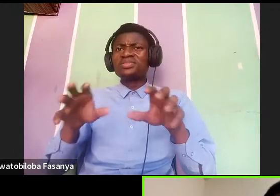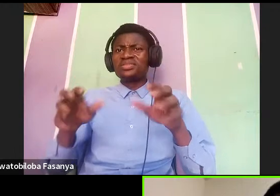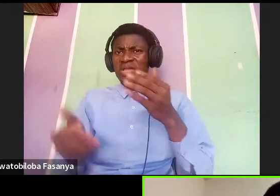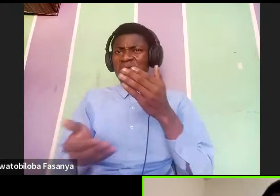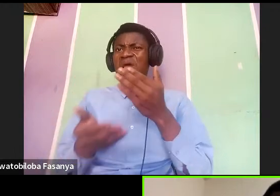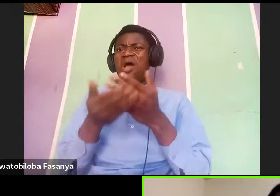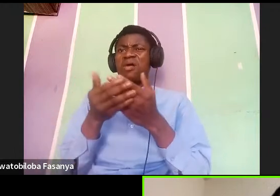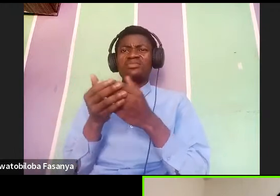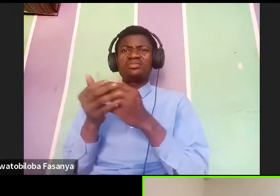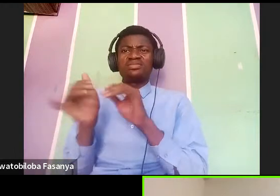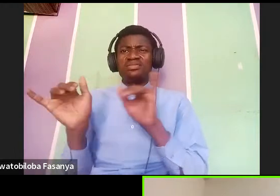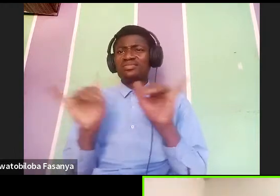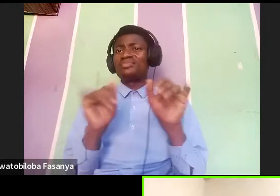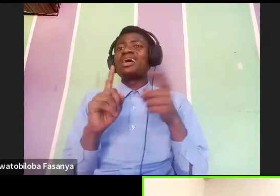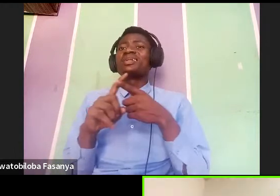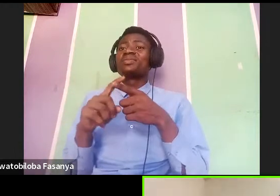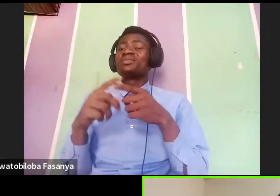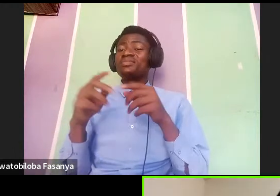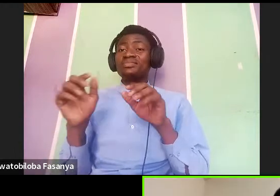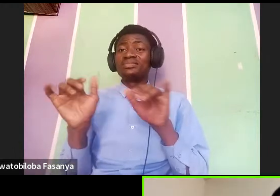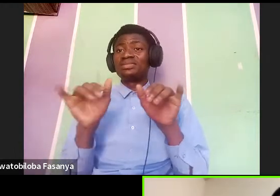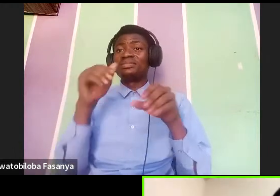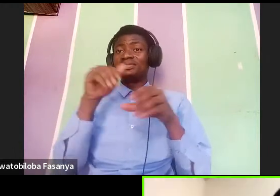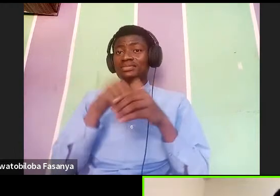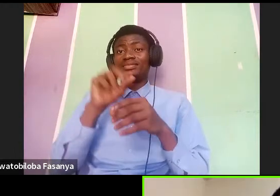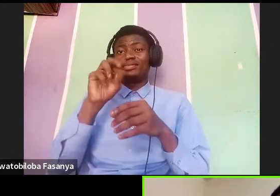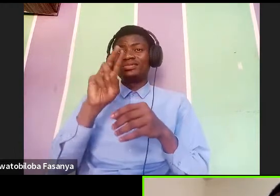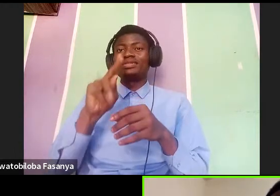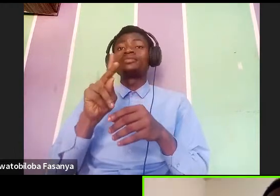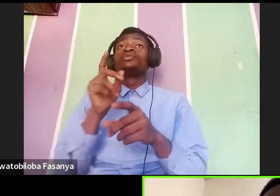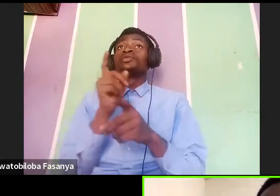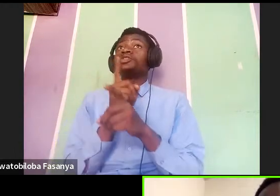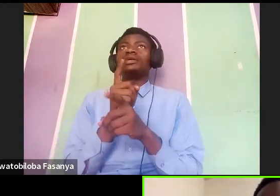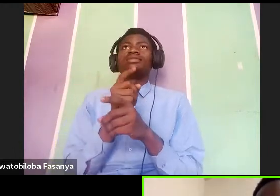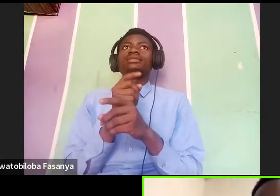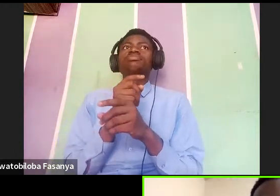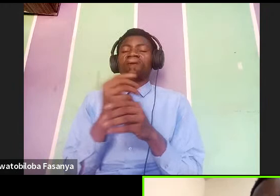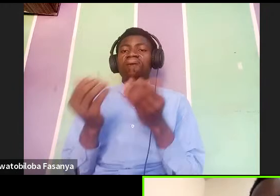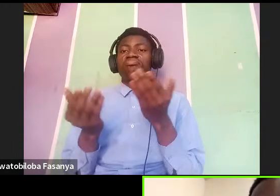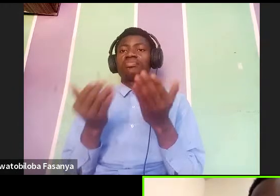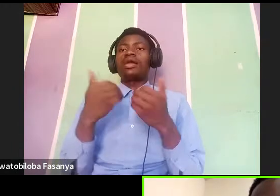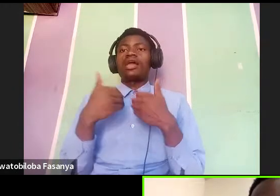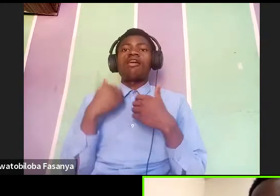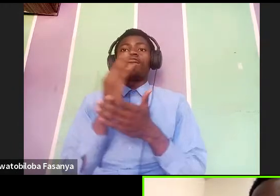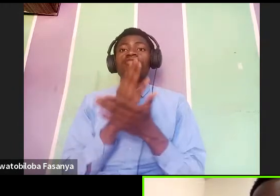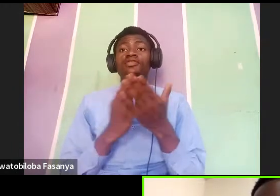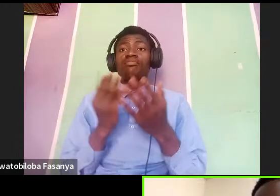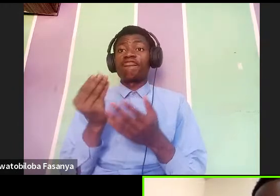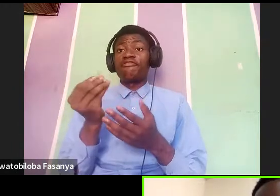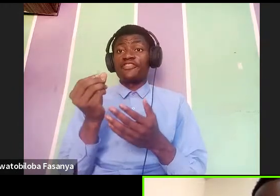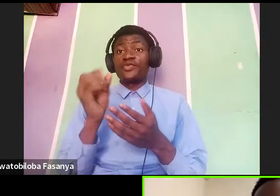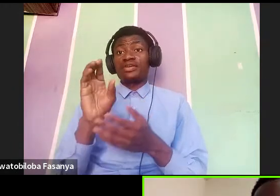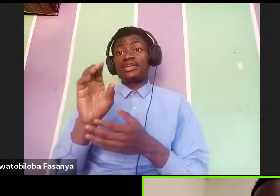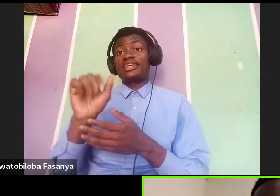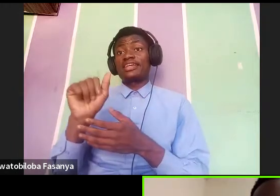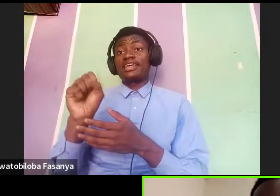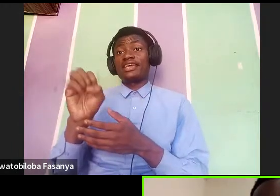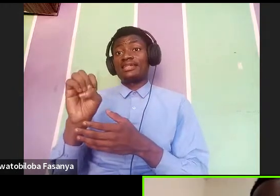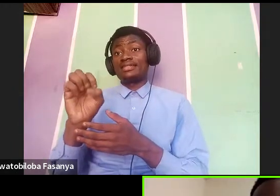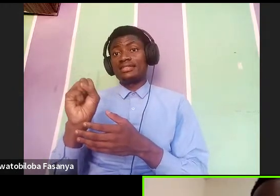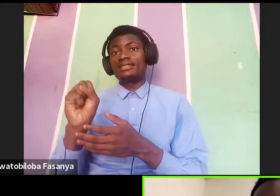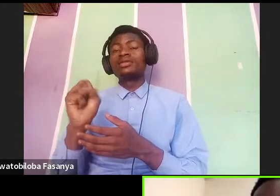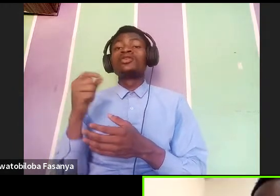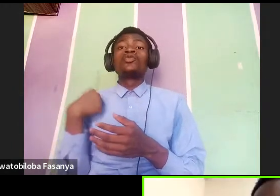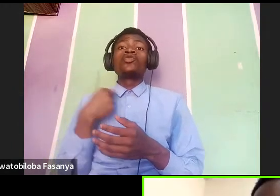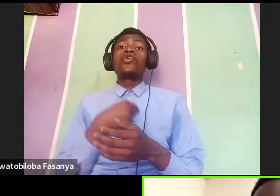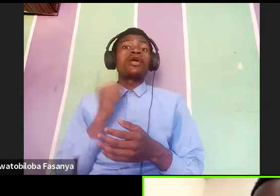isolated here. There may be a few cases. So we would say we